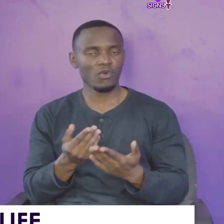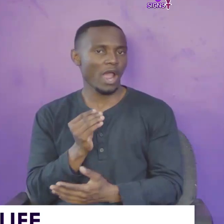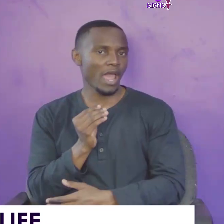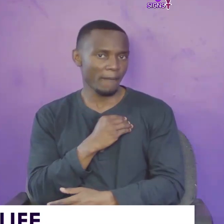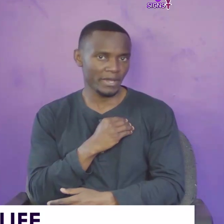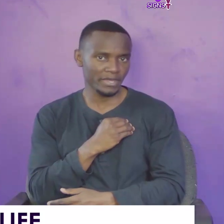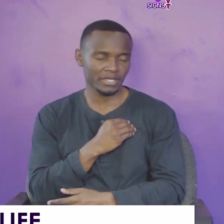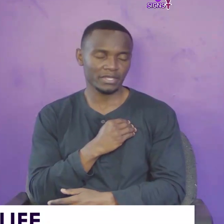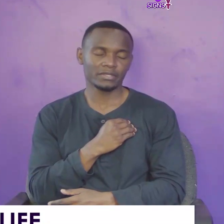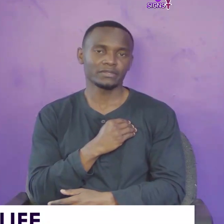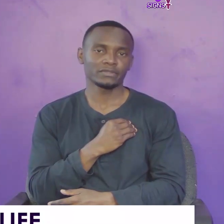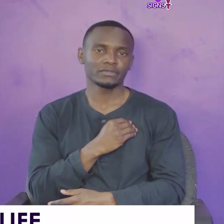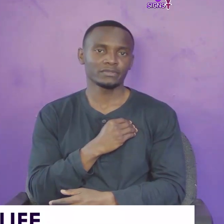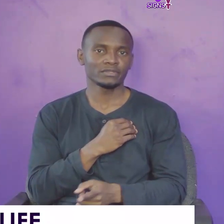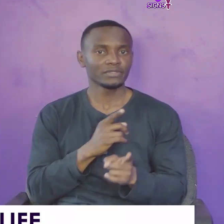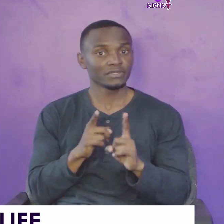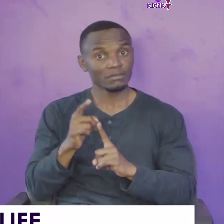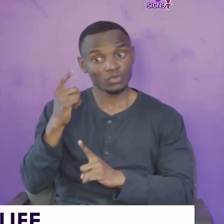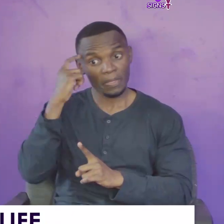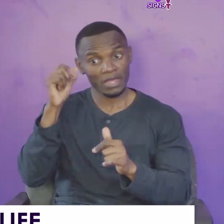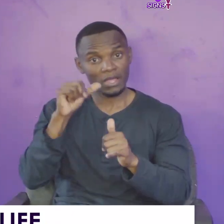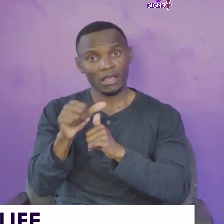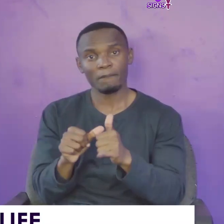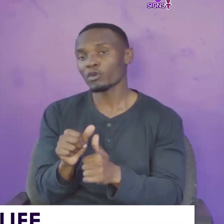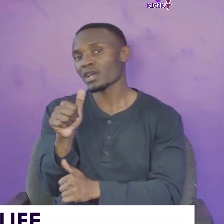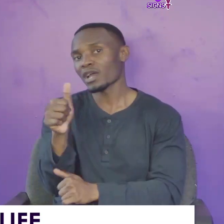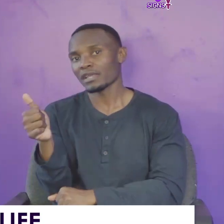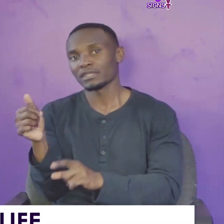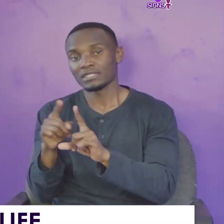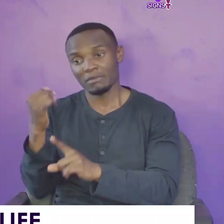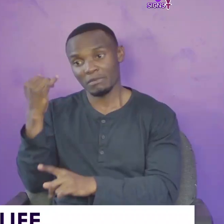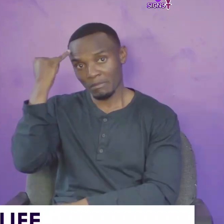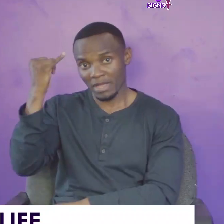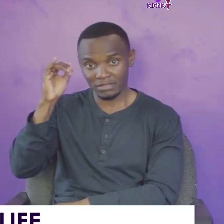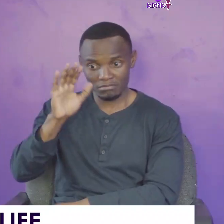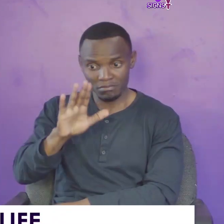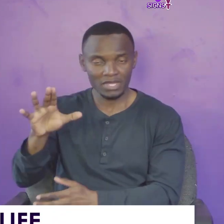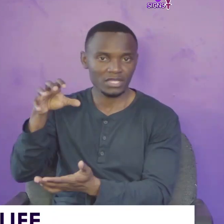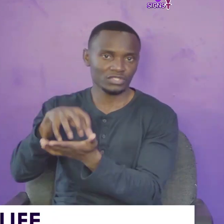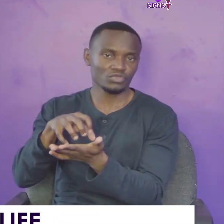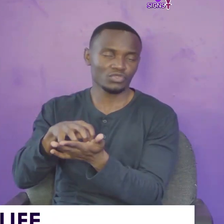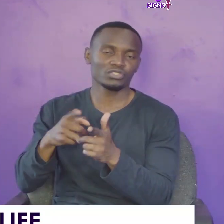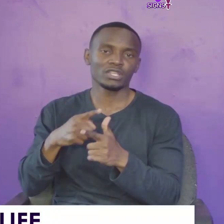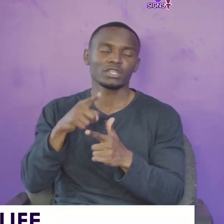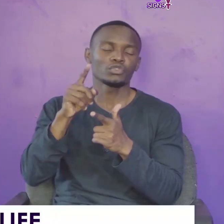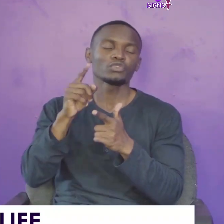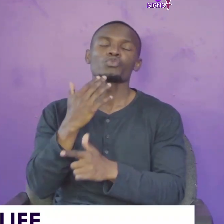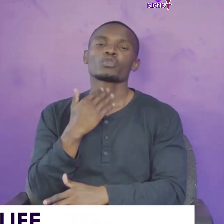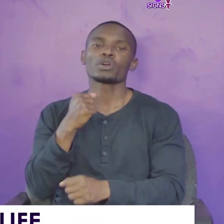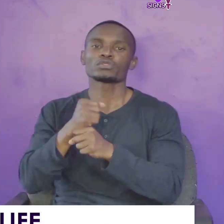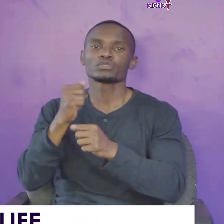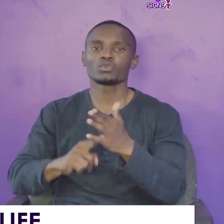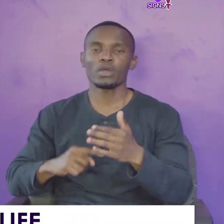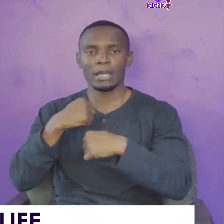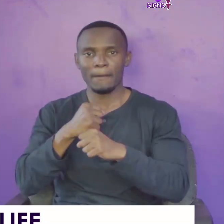and to imagine yourself in their shoes, so that you will want to make it, to make